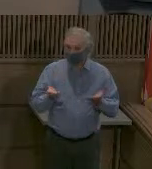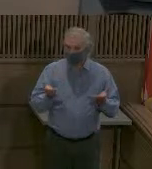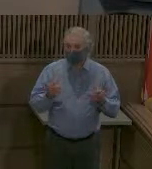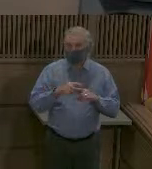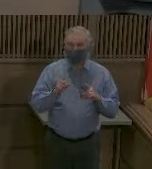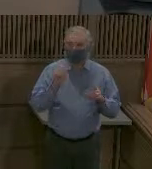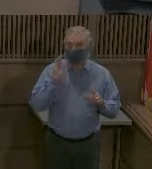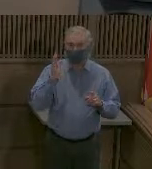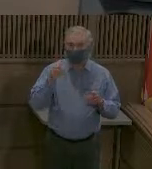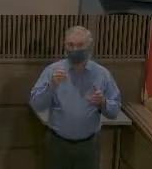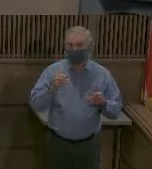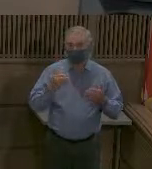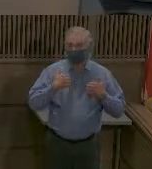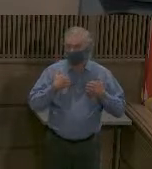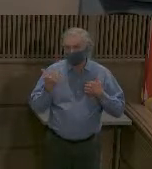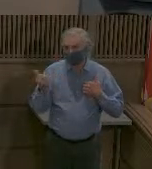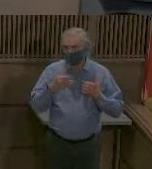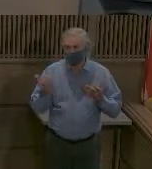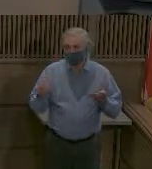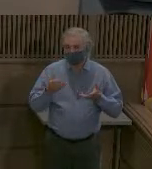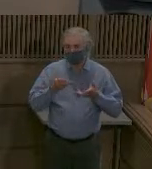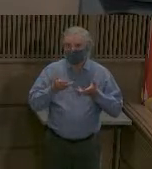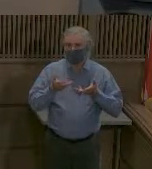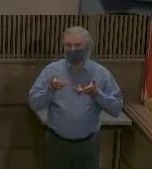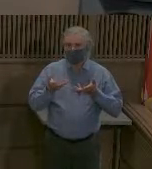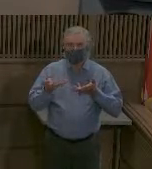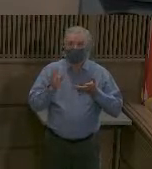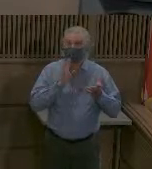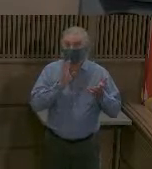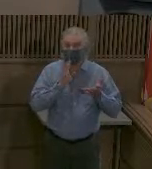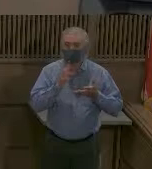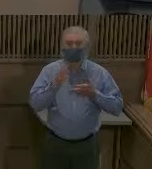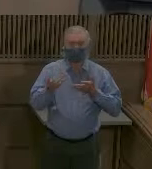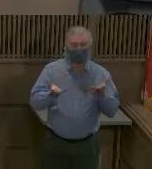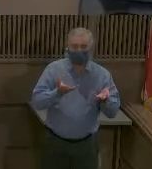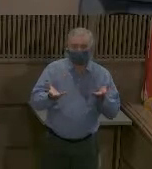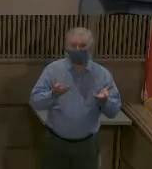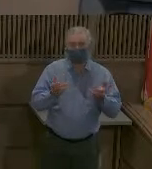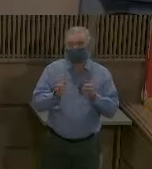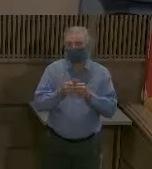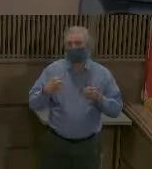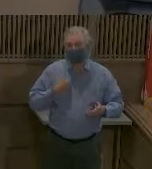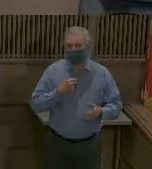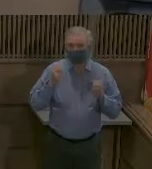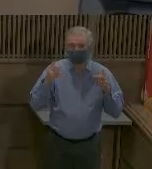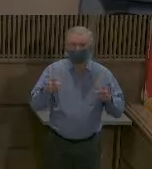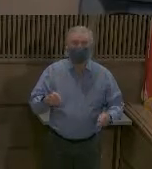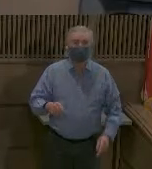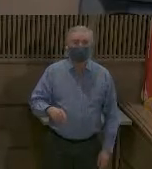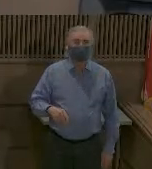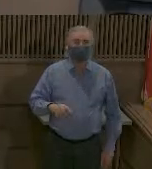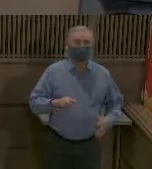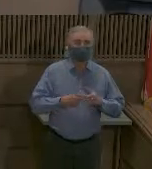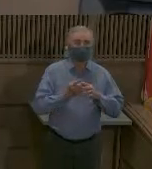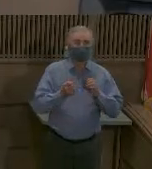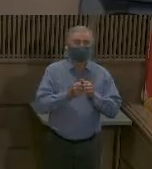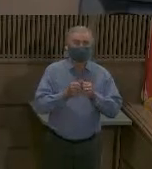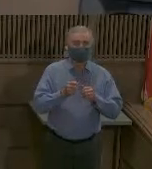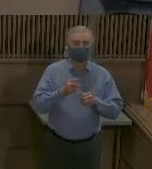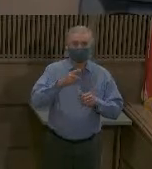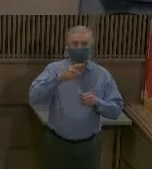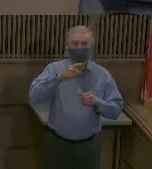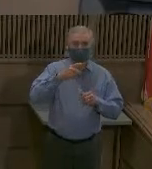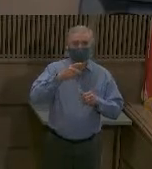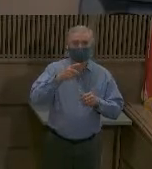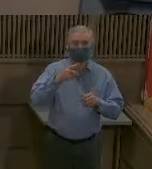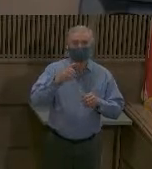and we appreciate the mayor being present today. Again, I'll say we'll begin with Dougherty County Commission Chair